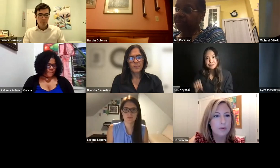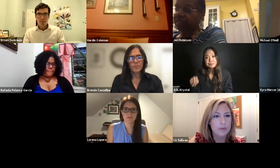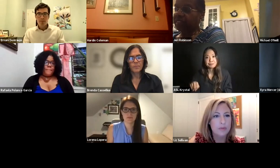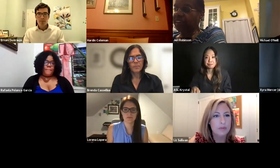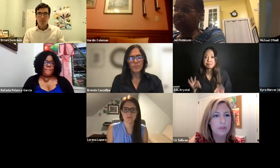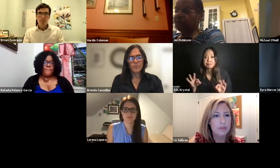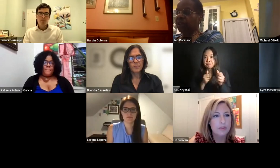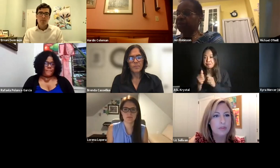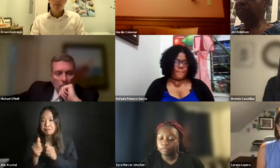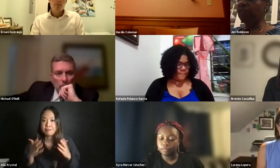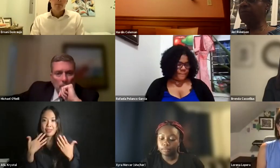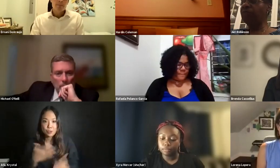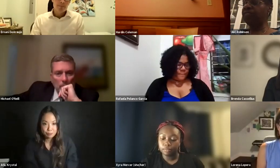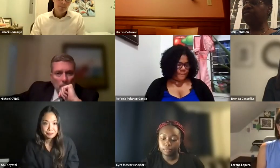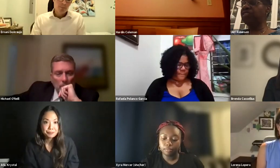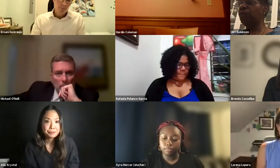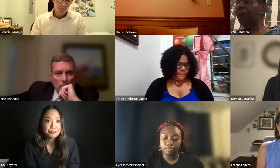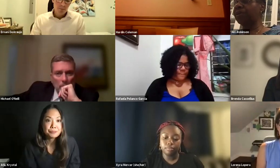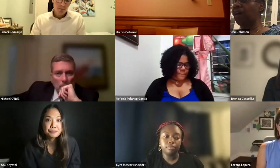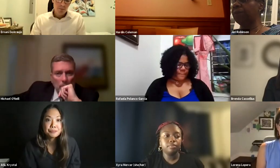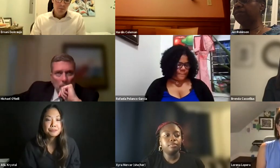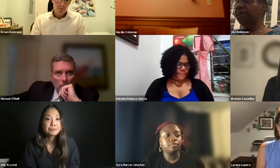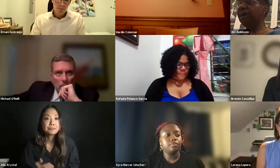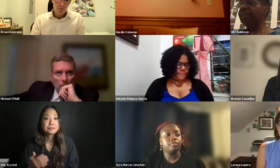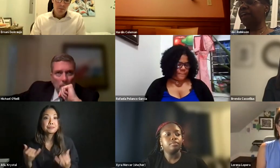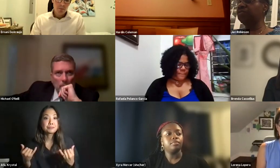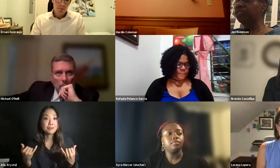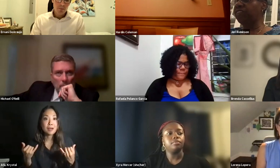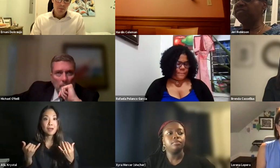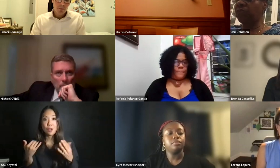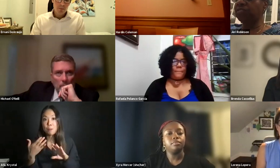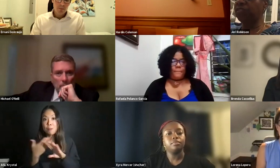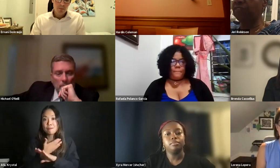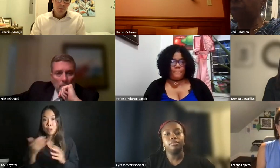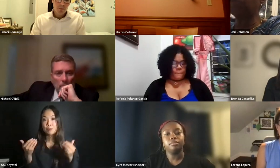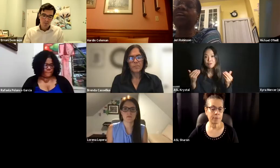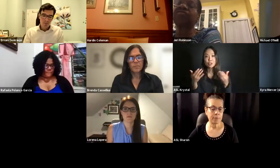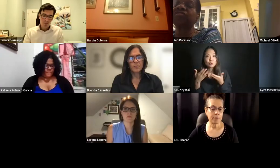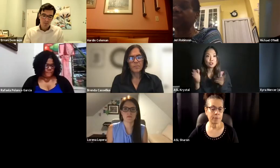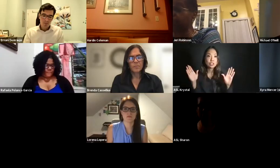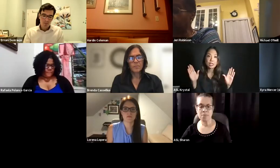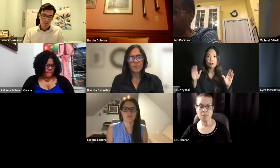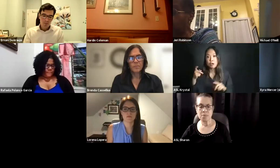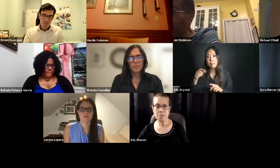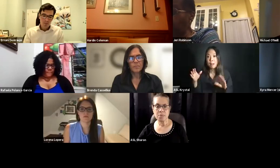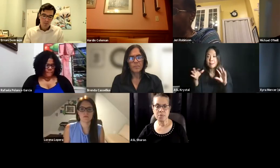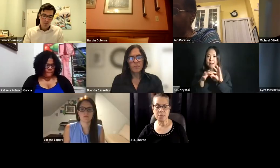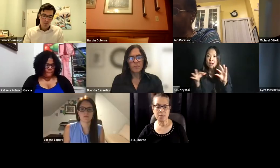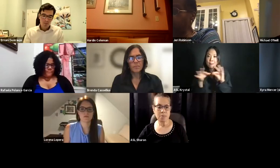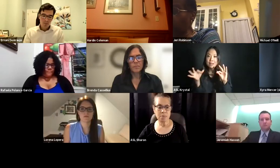you thank you and before we move on to general public comment i'd like to invite director of labor relationships